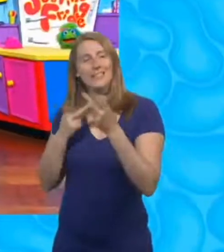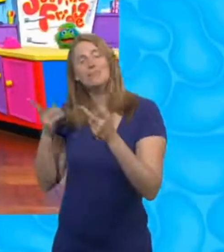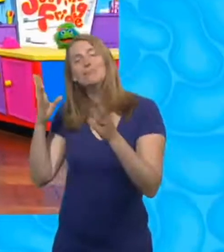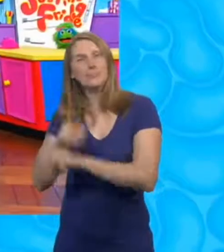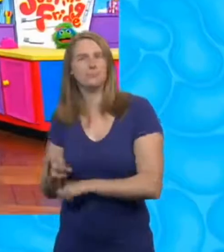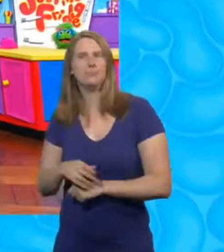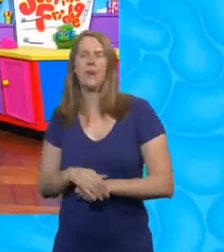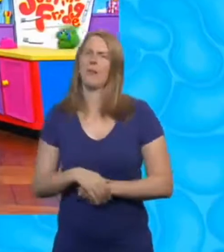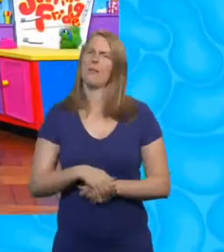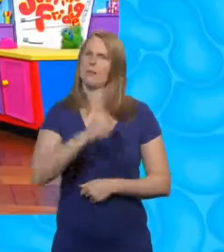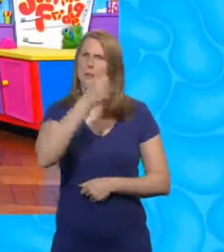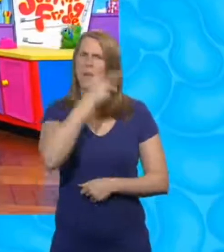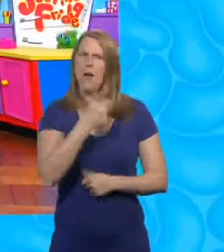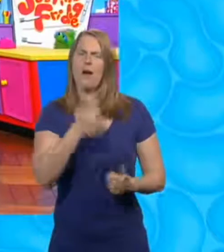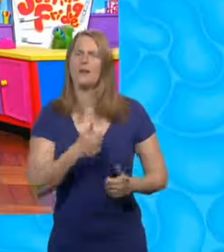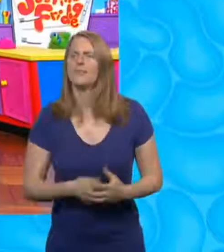sleep. Oh, well, good luck with that.